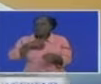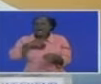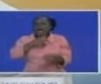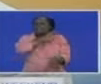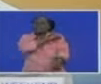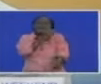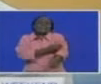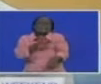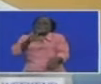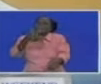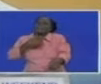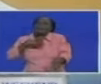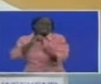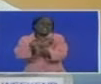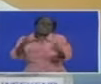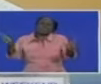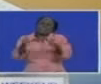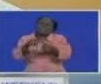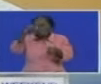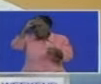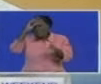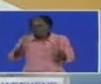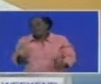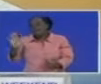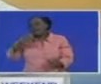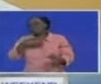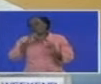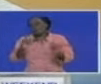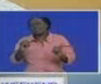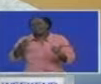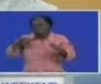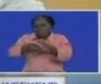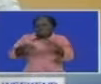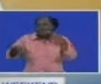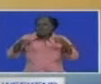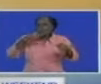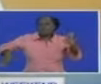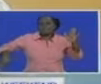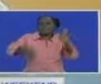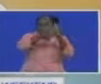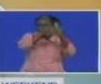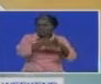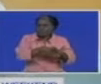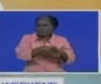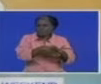doesn't have, even his own governor doesn't have, then walks into an hotel and flashes out